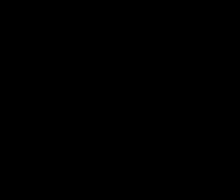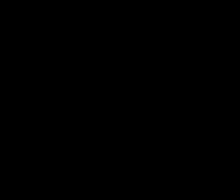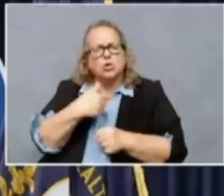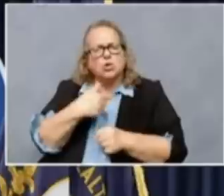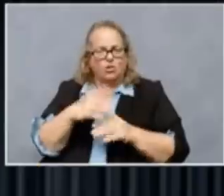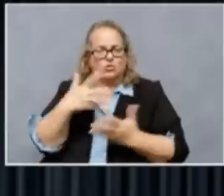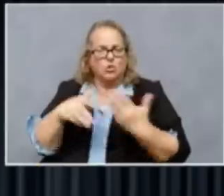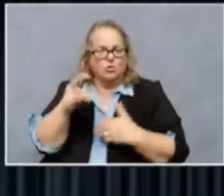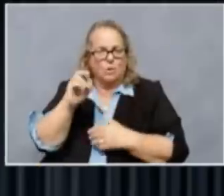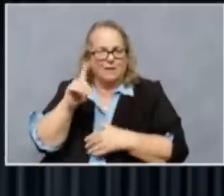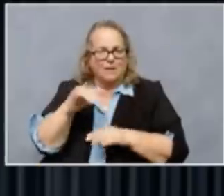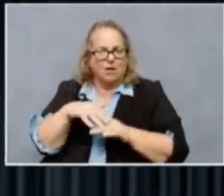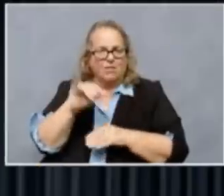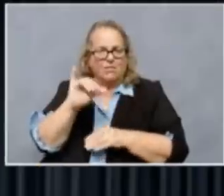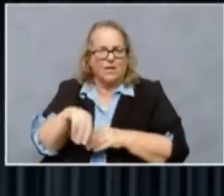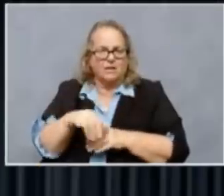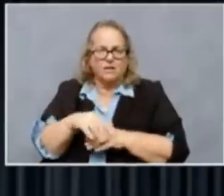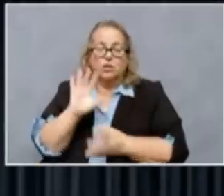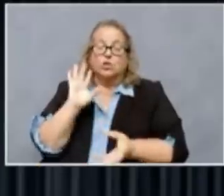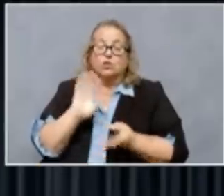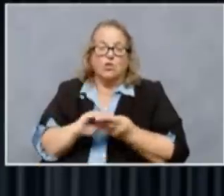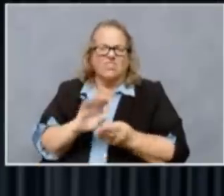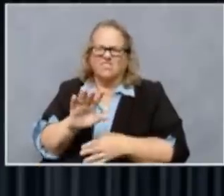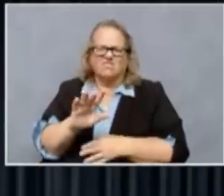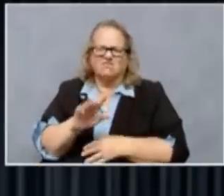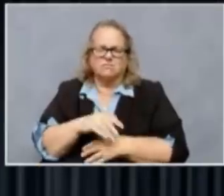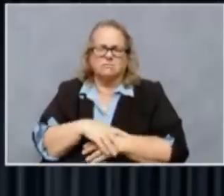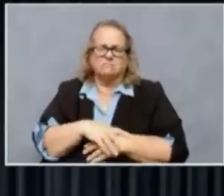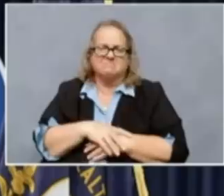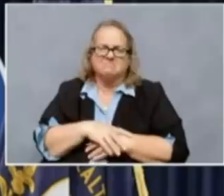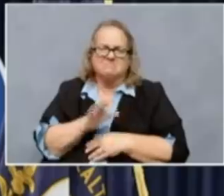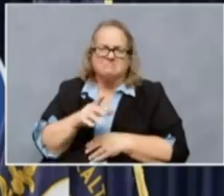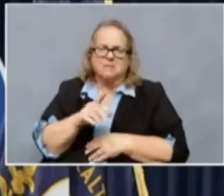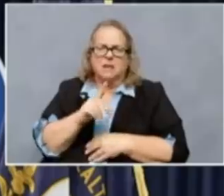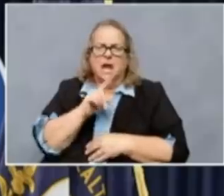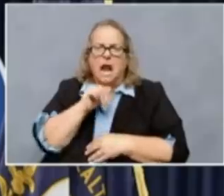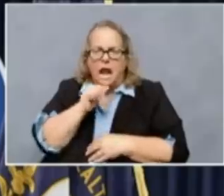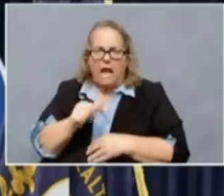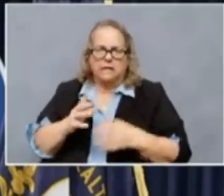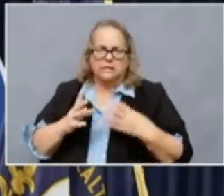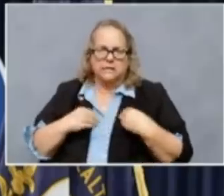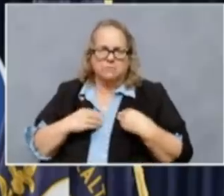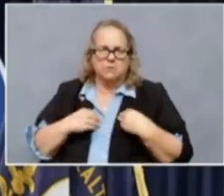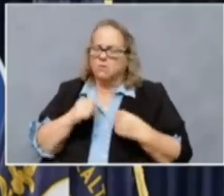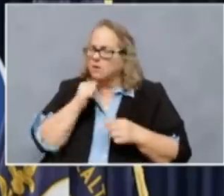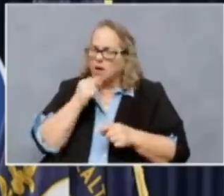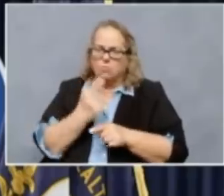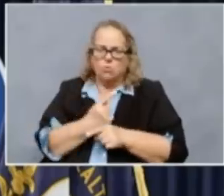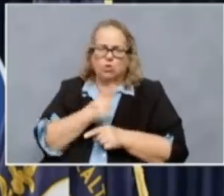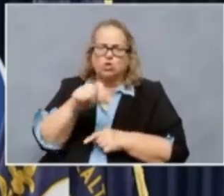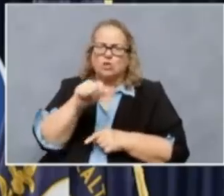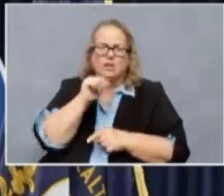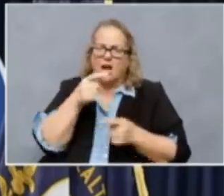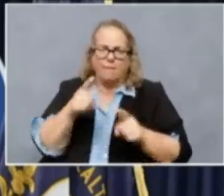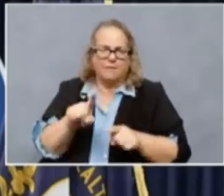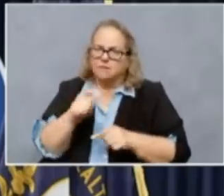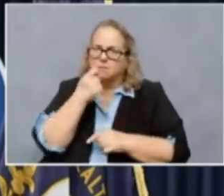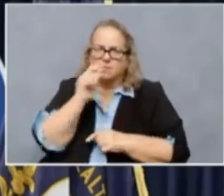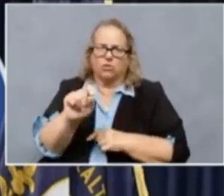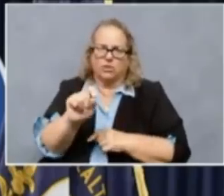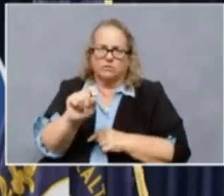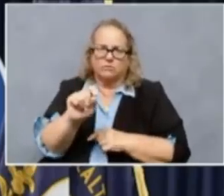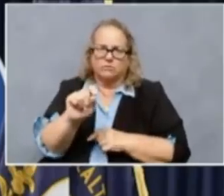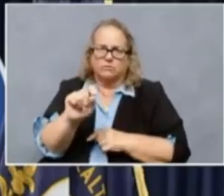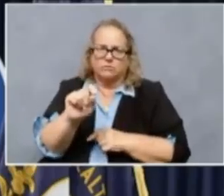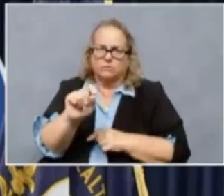this out totally unacceptable inappropriate shouldn't happen and so that means